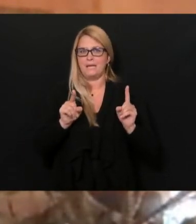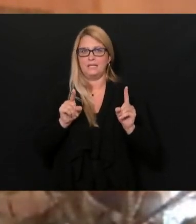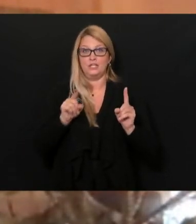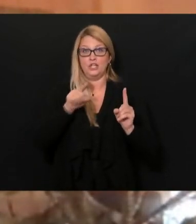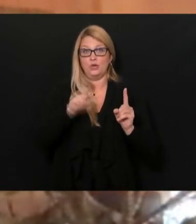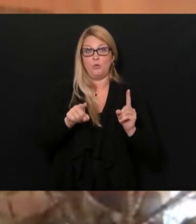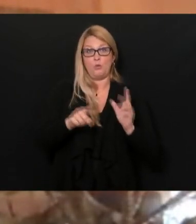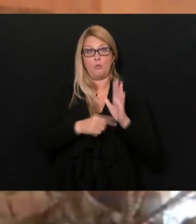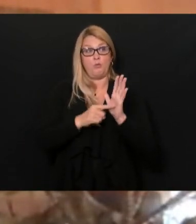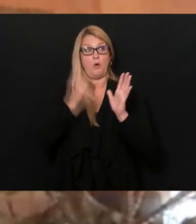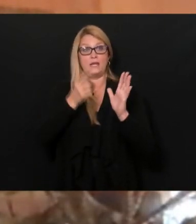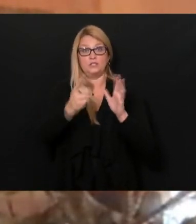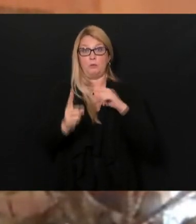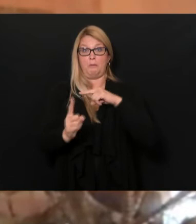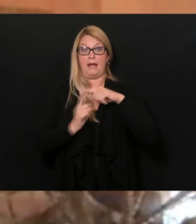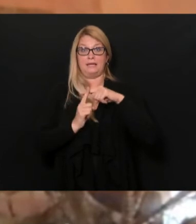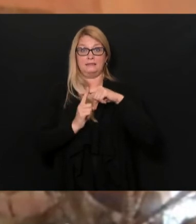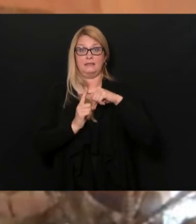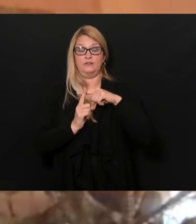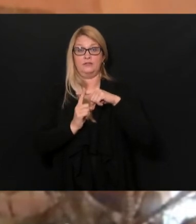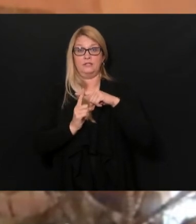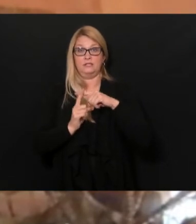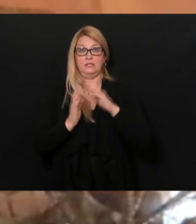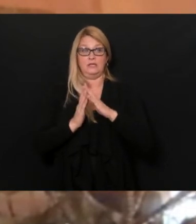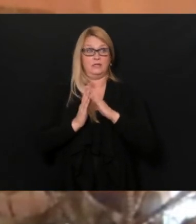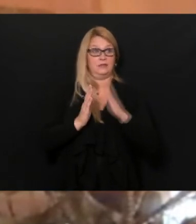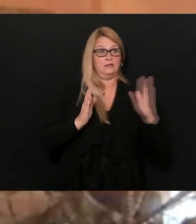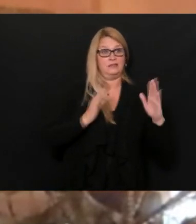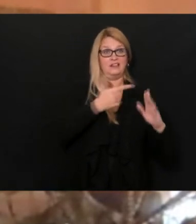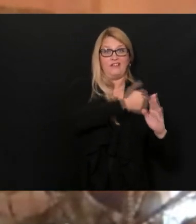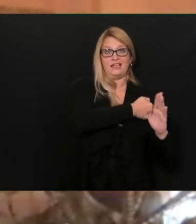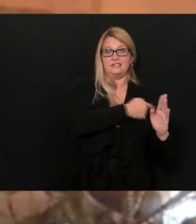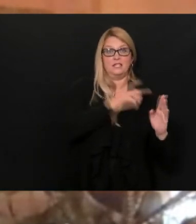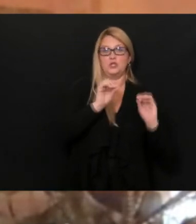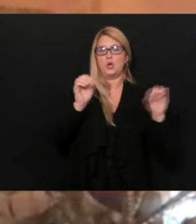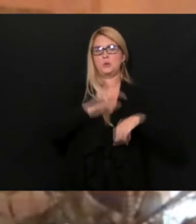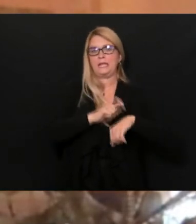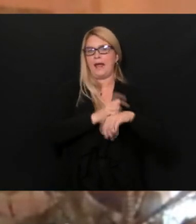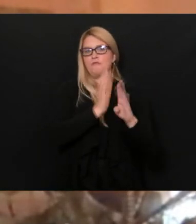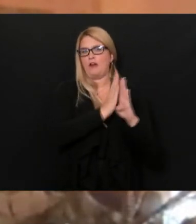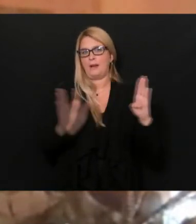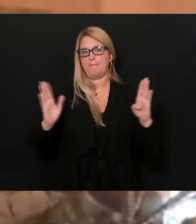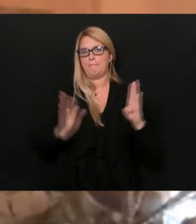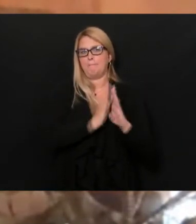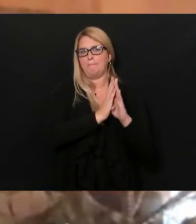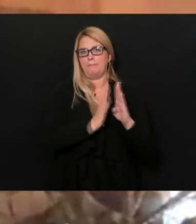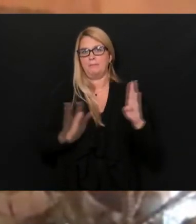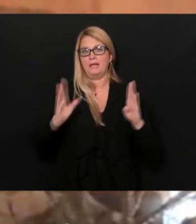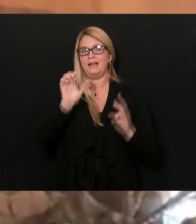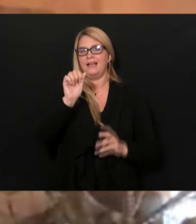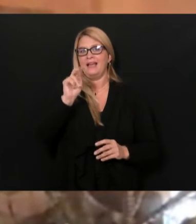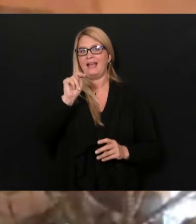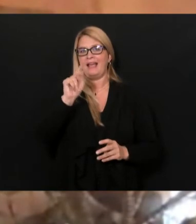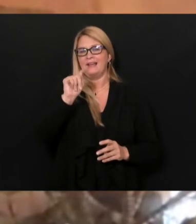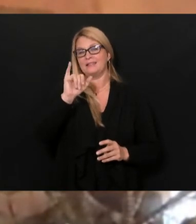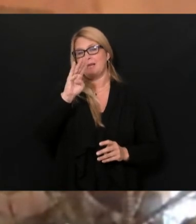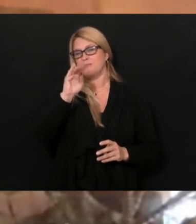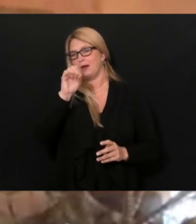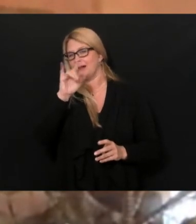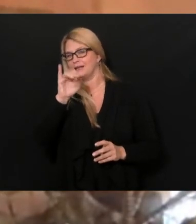got COVID that is a contraindication to you getting the vaccine. Usually antibodies, the immune response lasts for